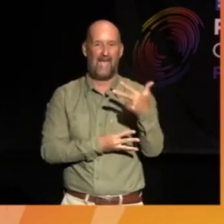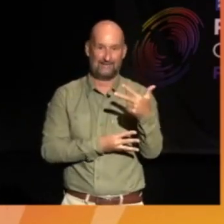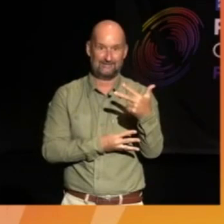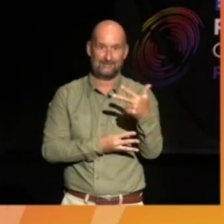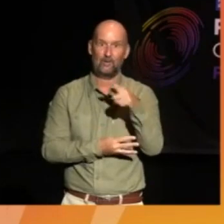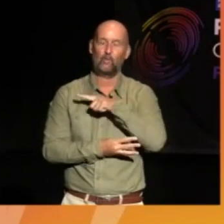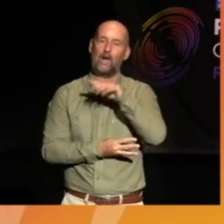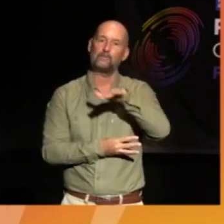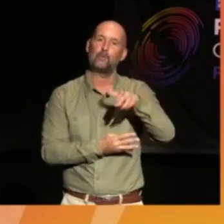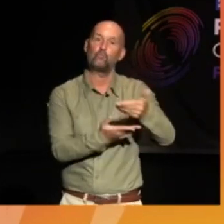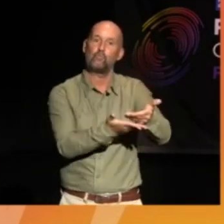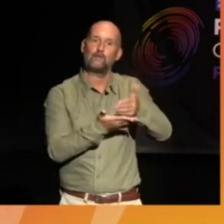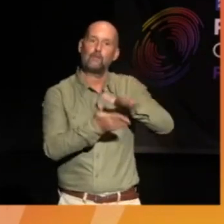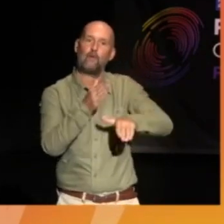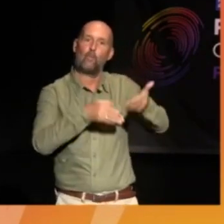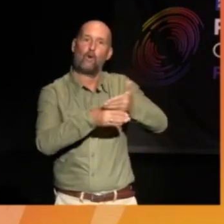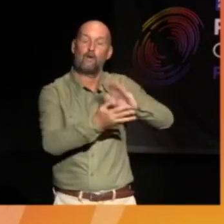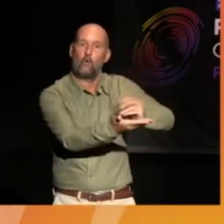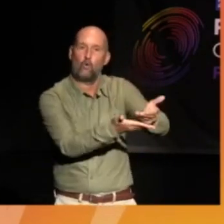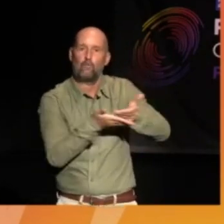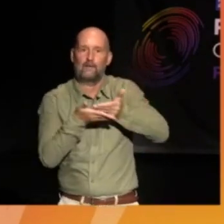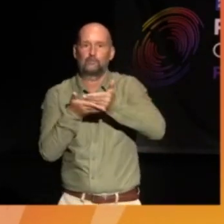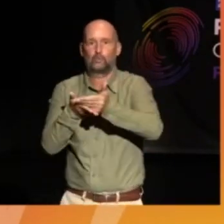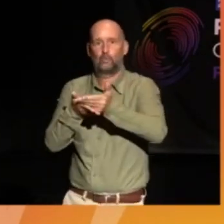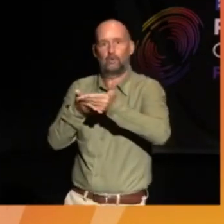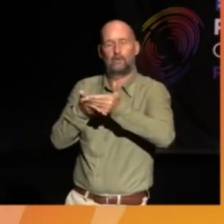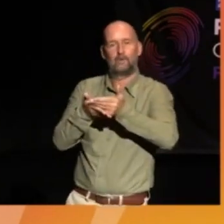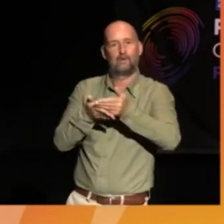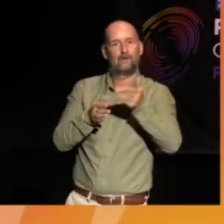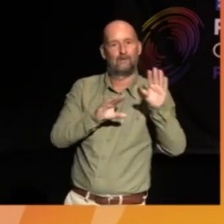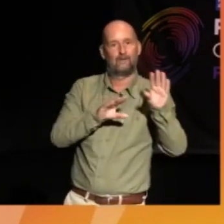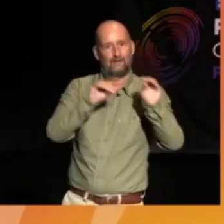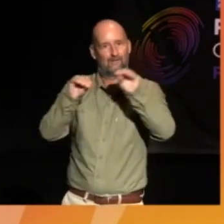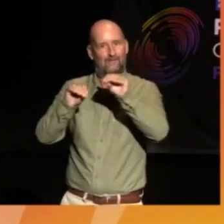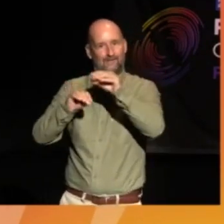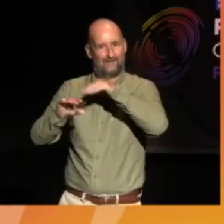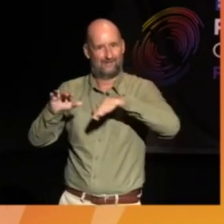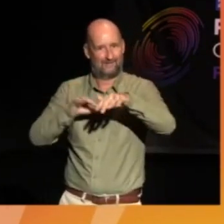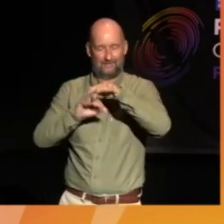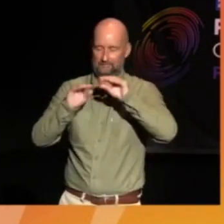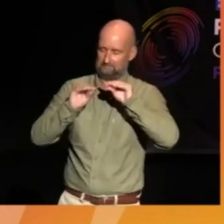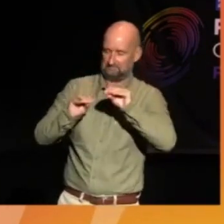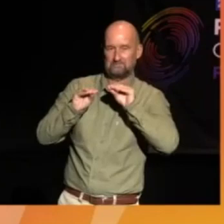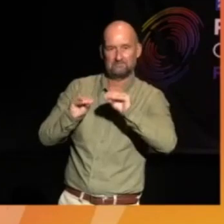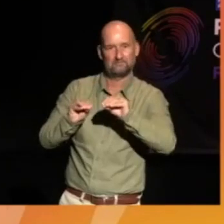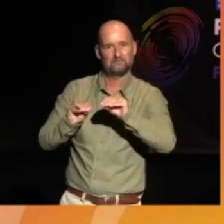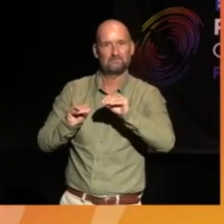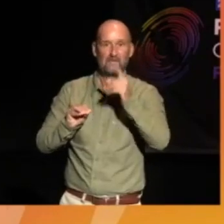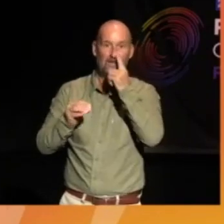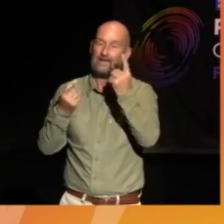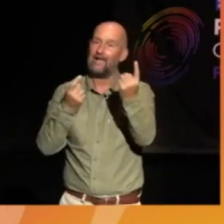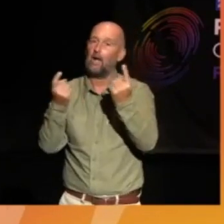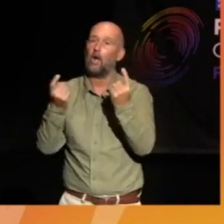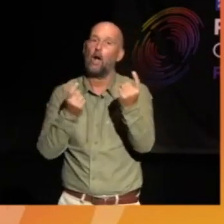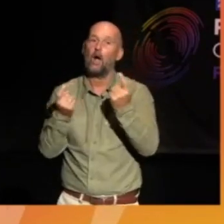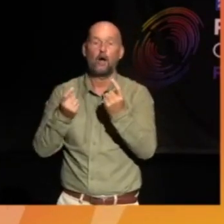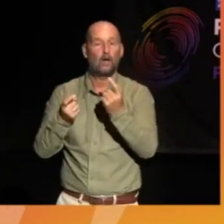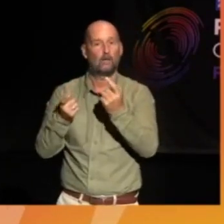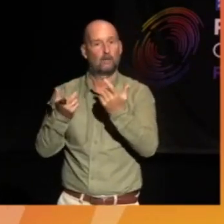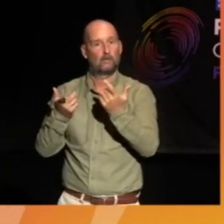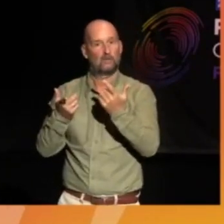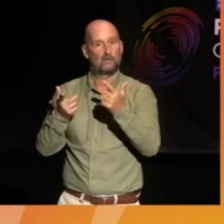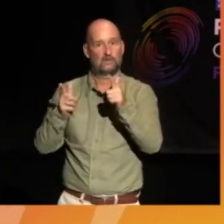were rescued from the work. And because those children who were rescued, when they can come and stay in this place